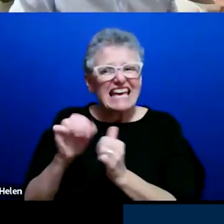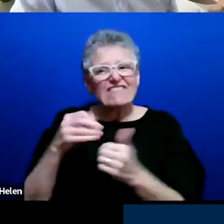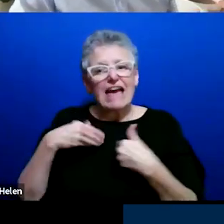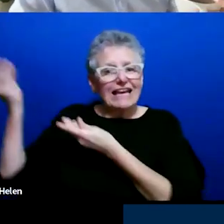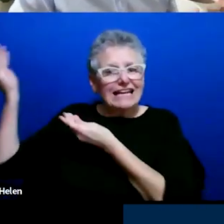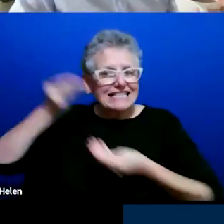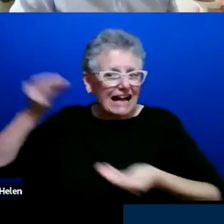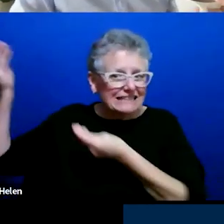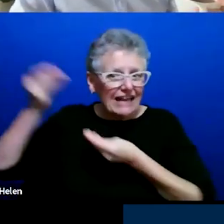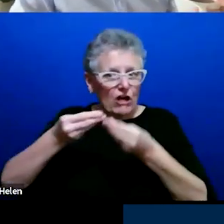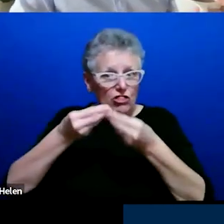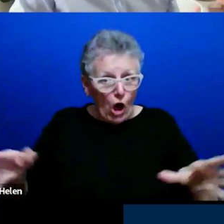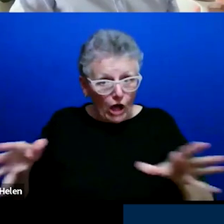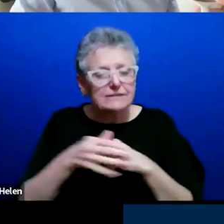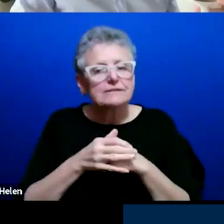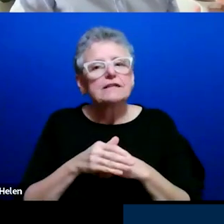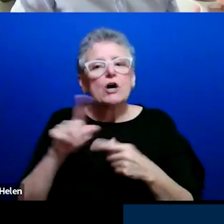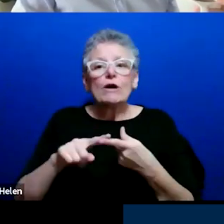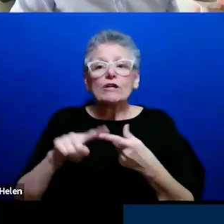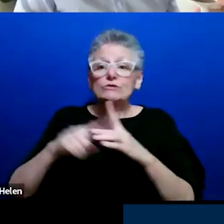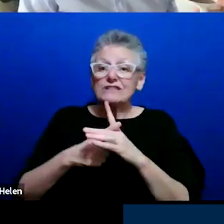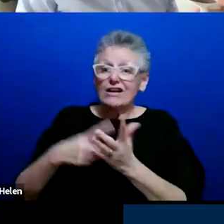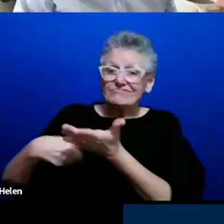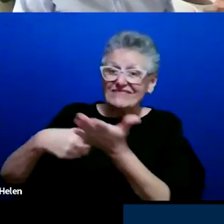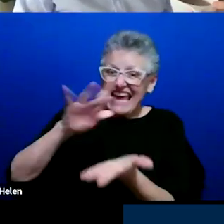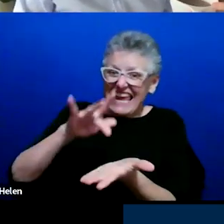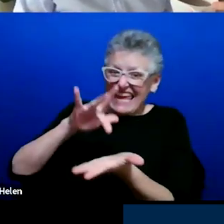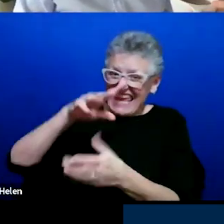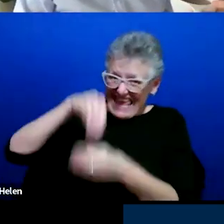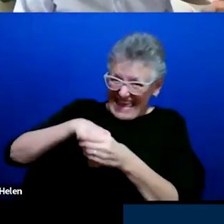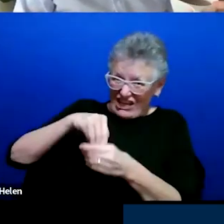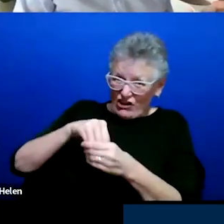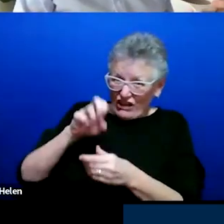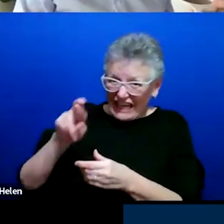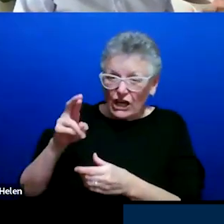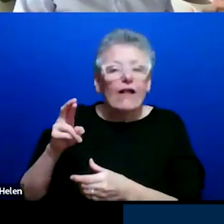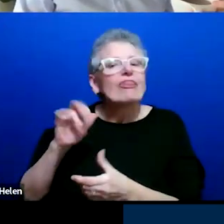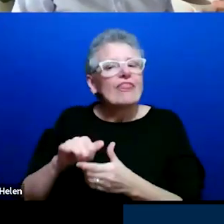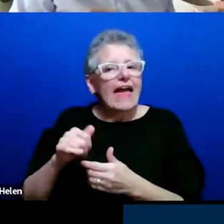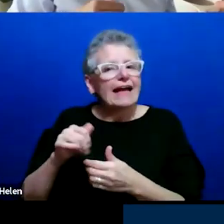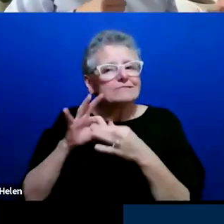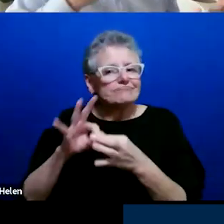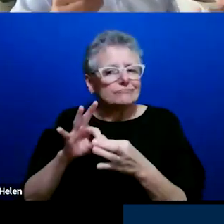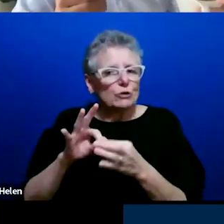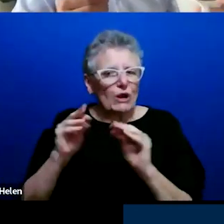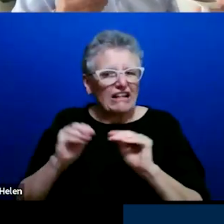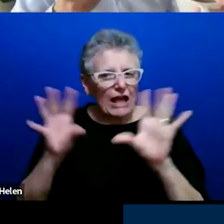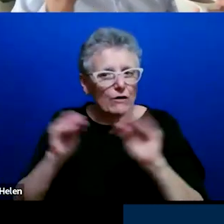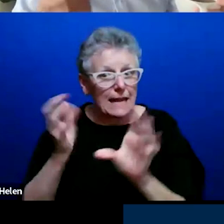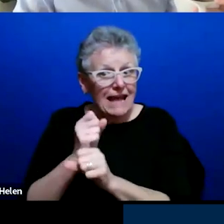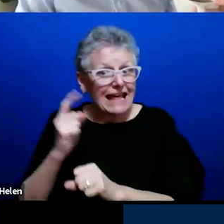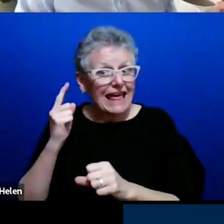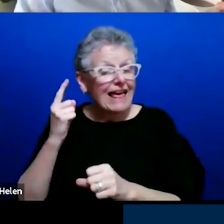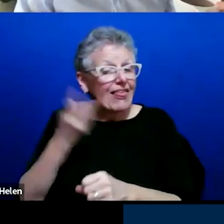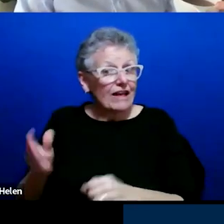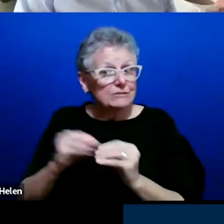you start getting into the inner ear is when you start getting into issues of clarity, and just making things louder doesn't